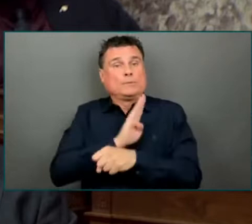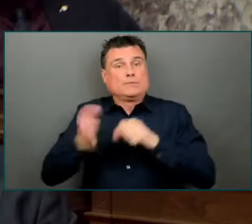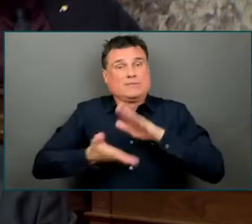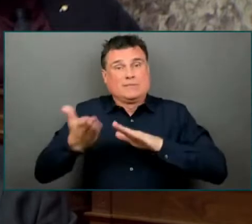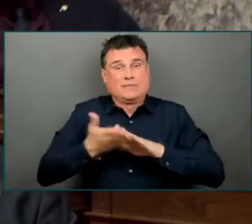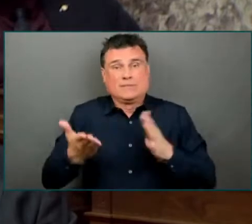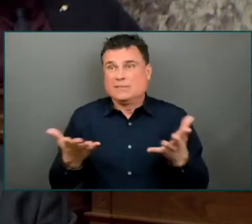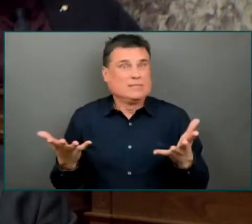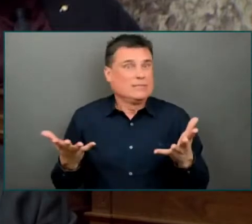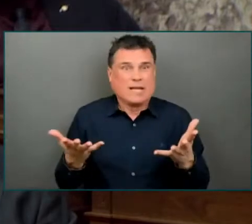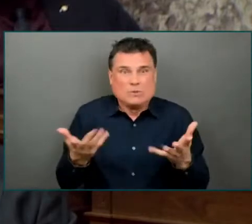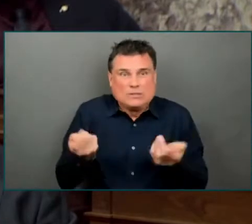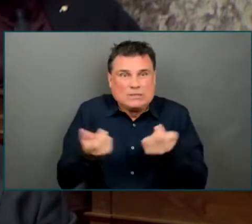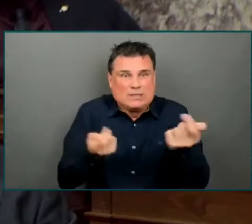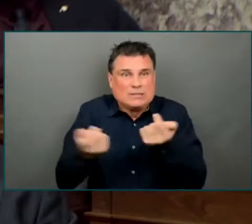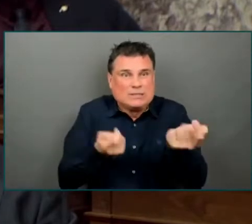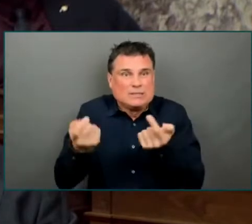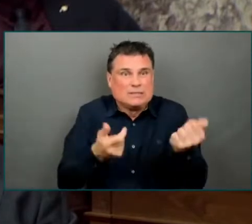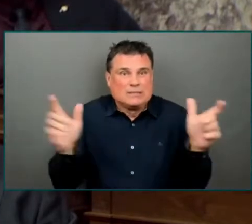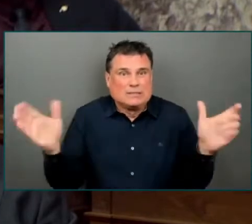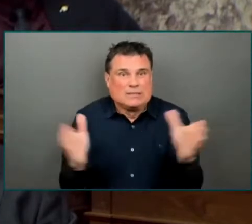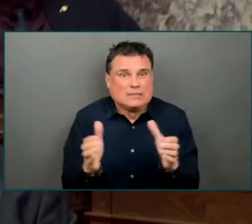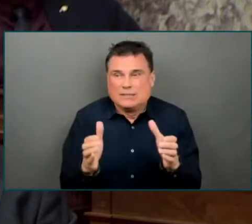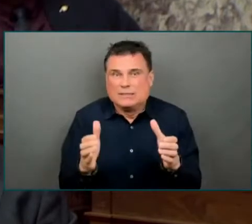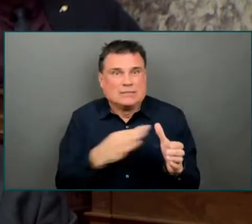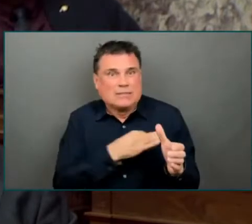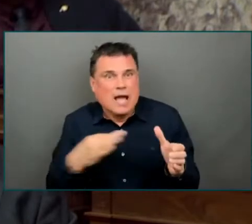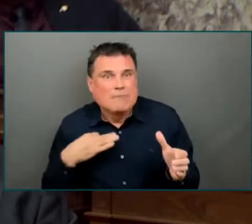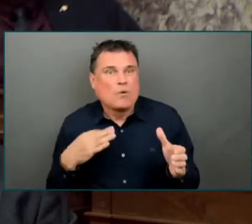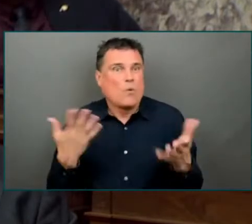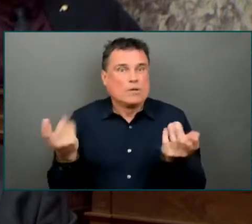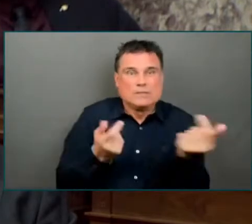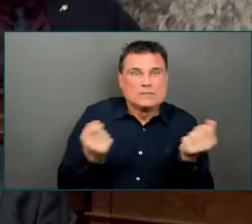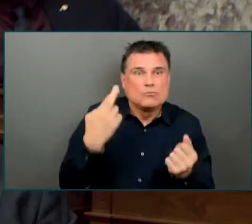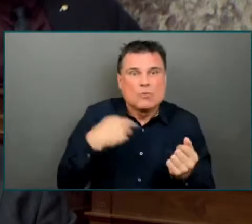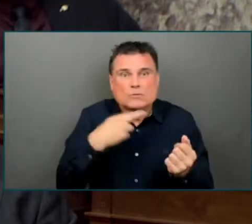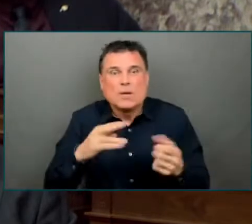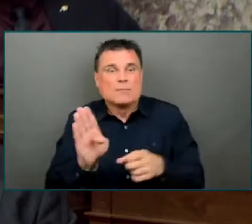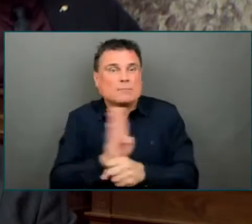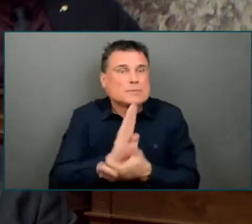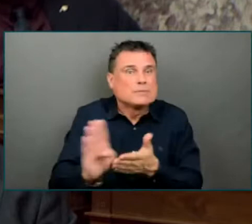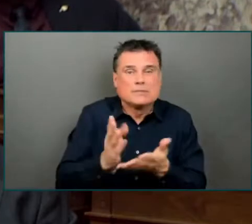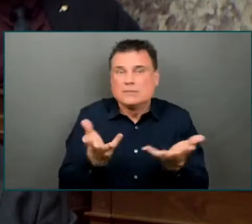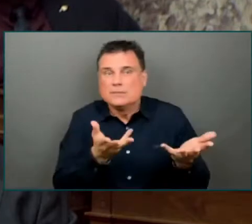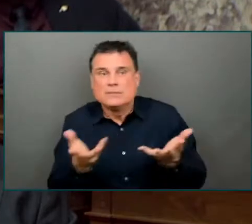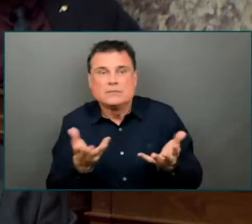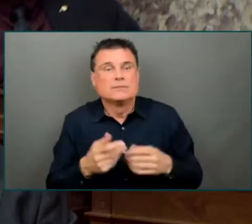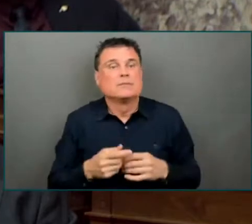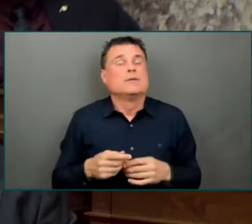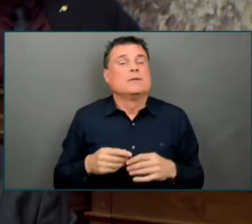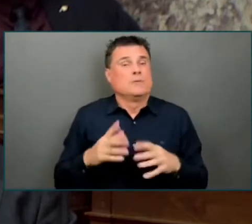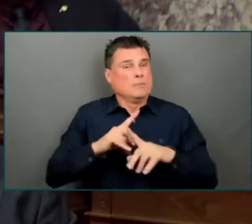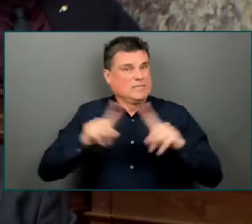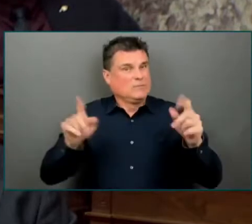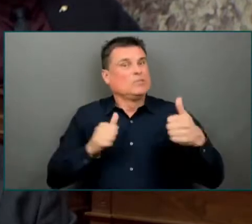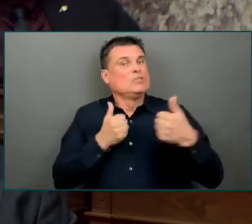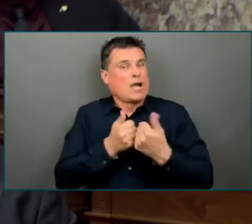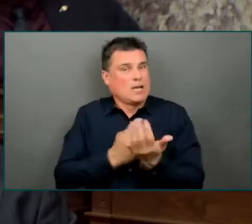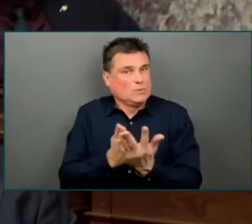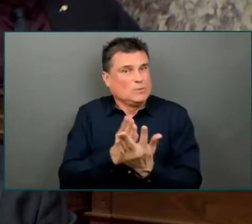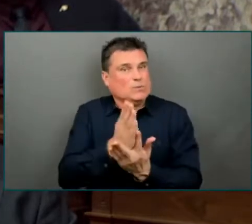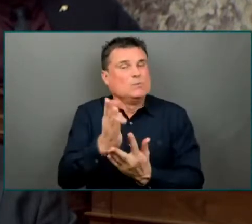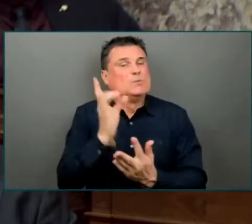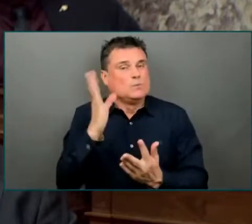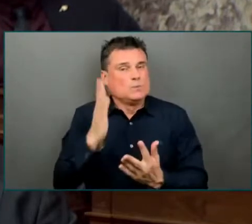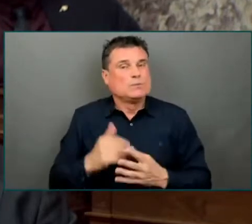yet, these struggles have given rise to stories of resilience. Even in those early, uncertain days,